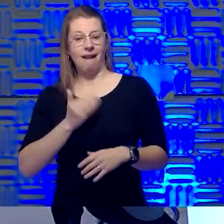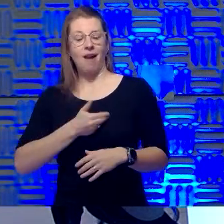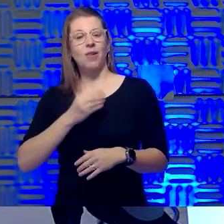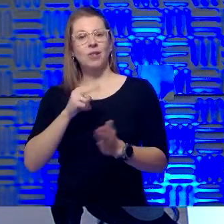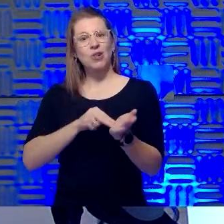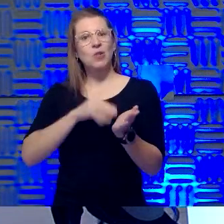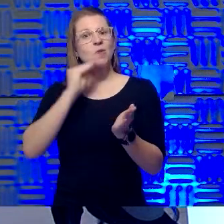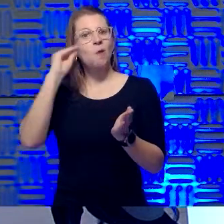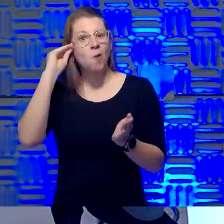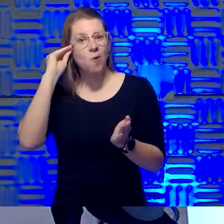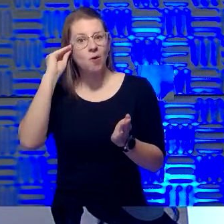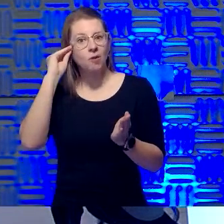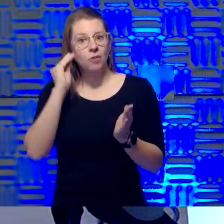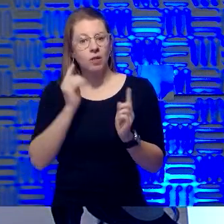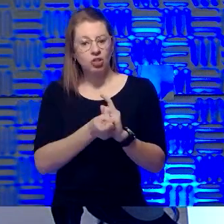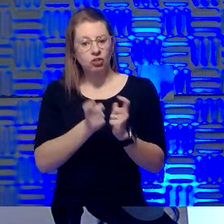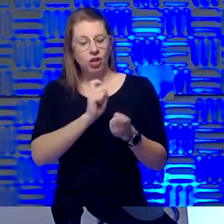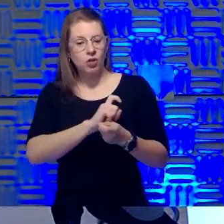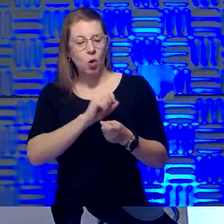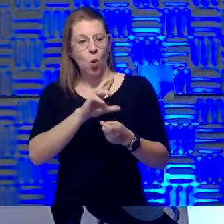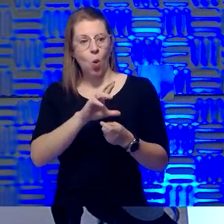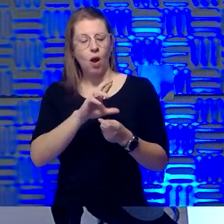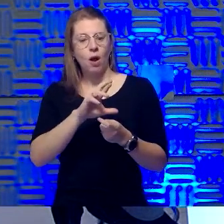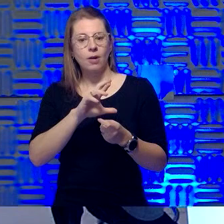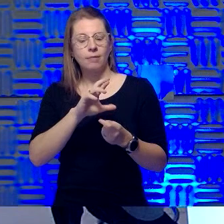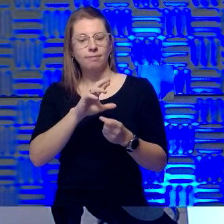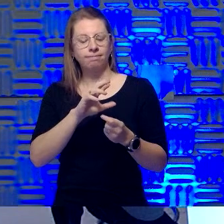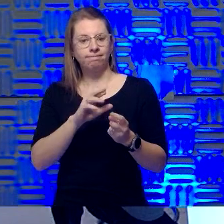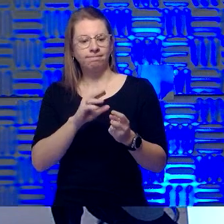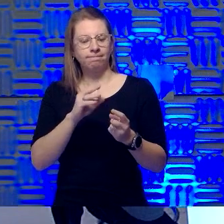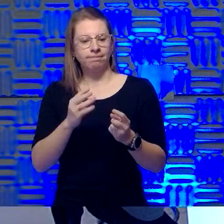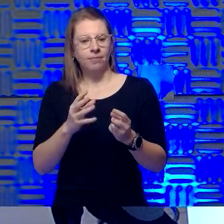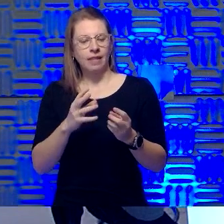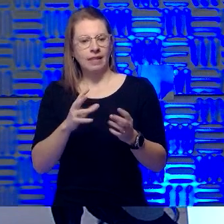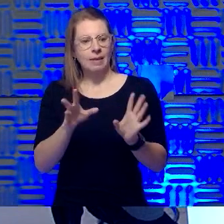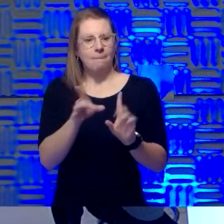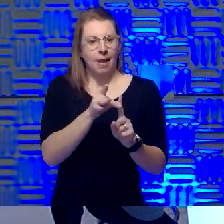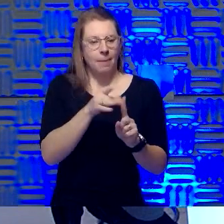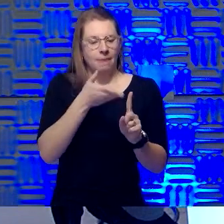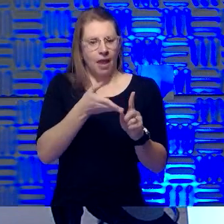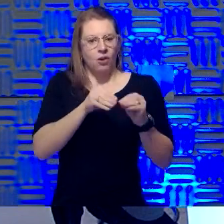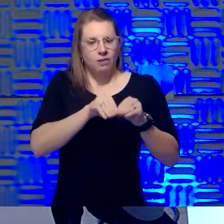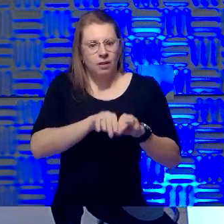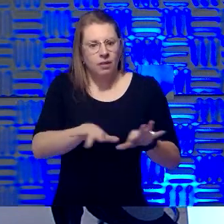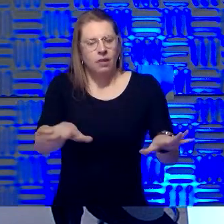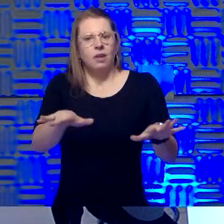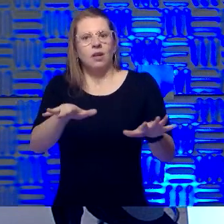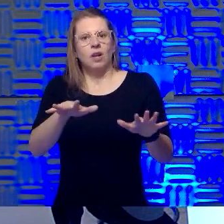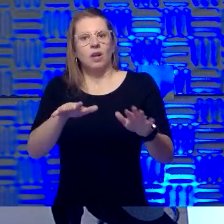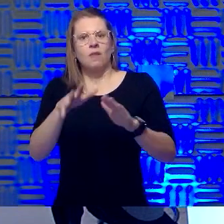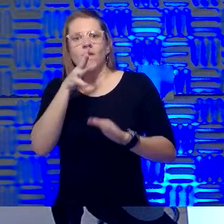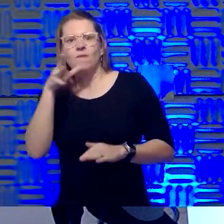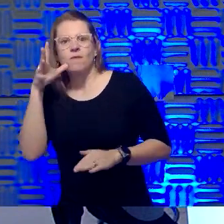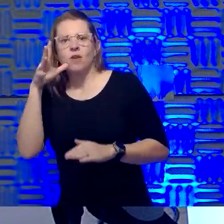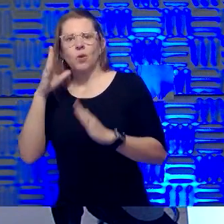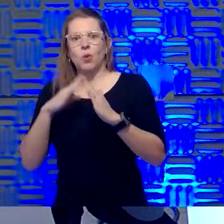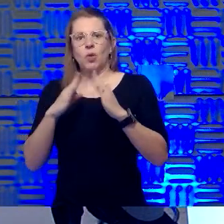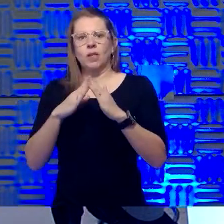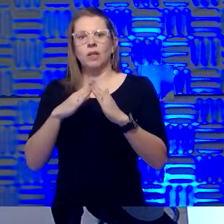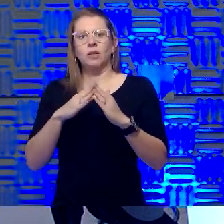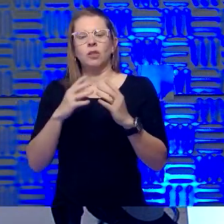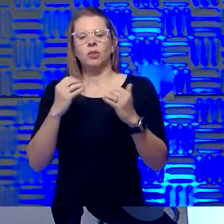homes somehow changing or bringing the virus into rural communities, and is that where a lot of it's coming from? So let's turn out